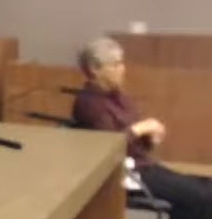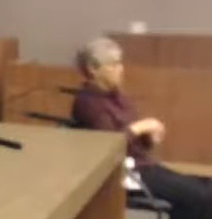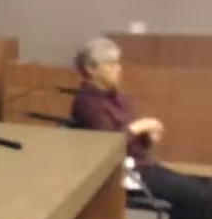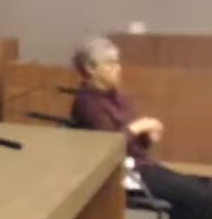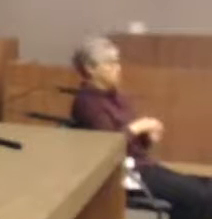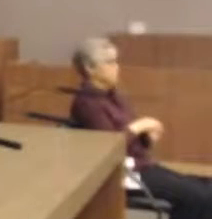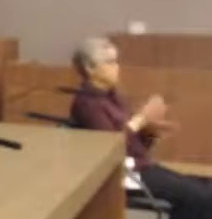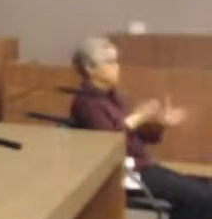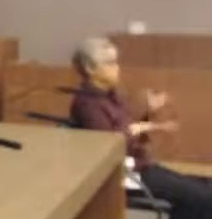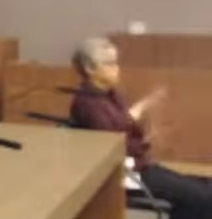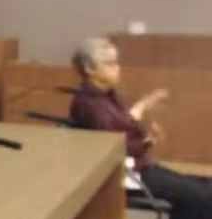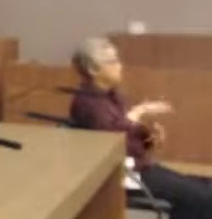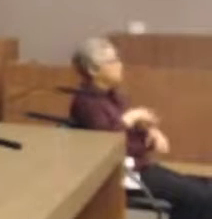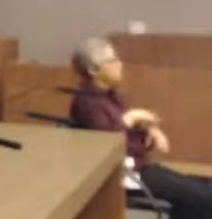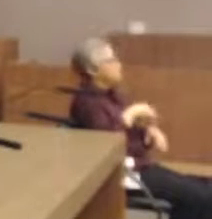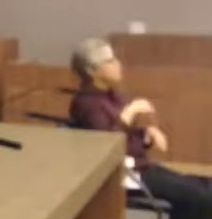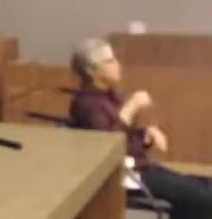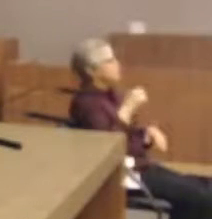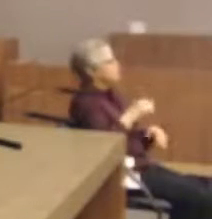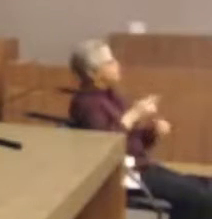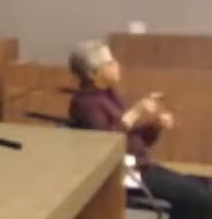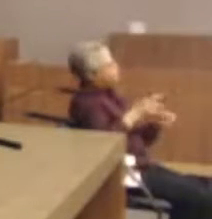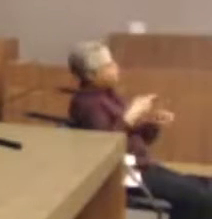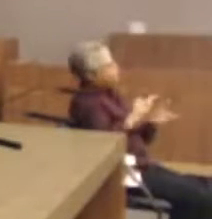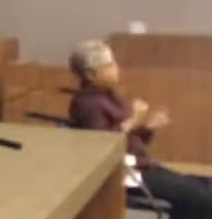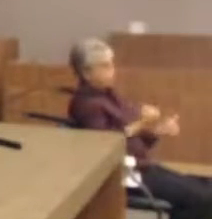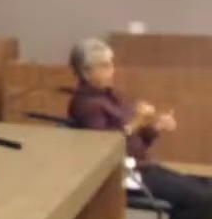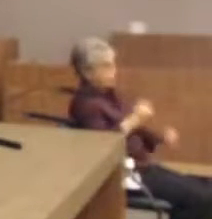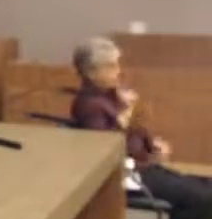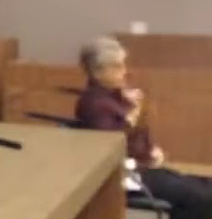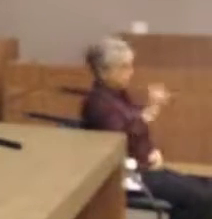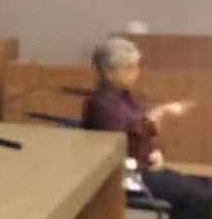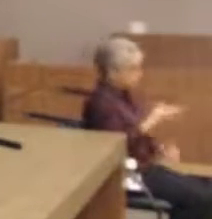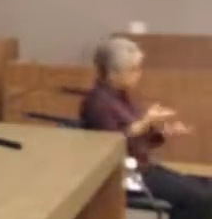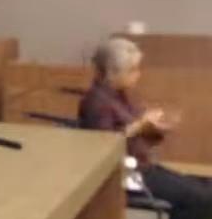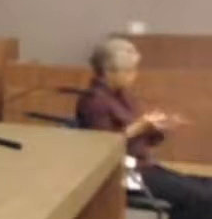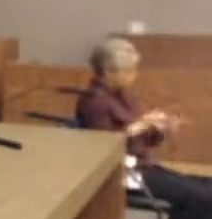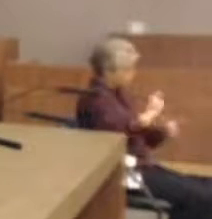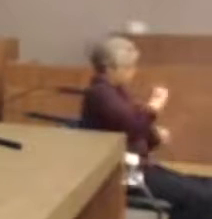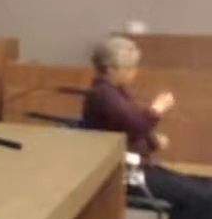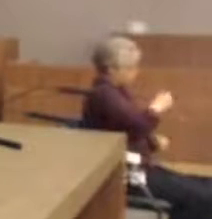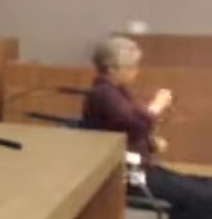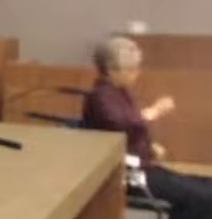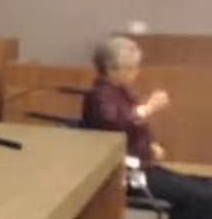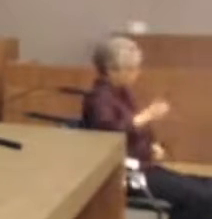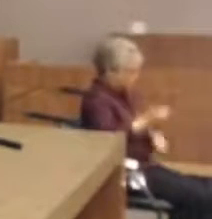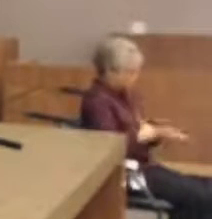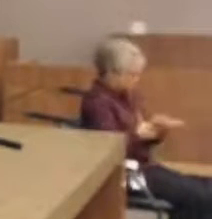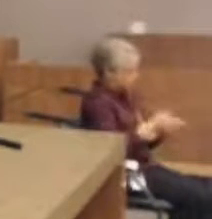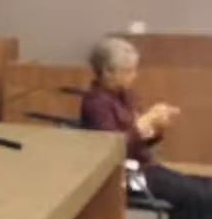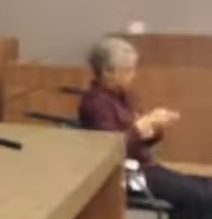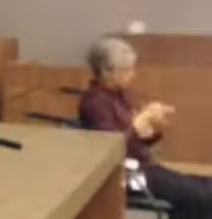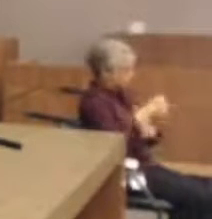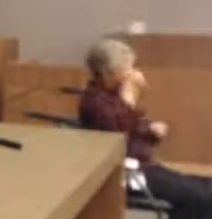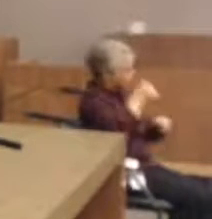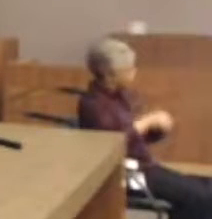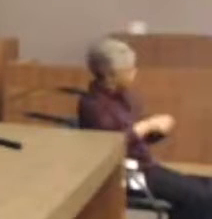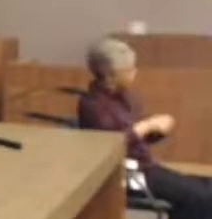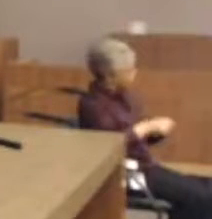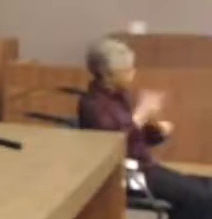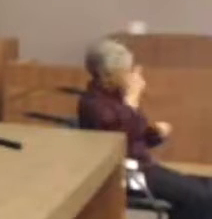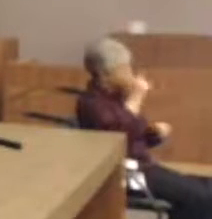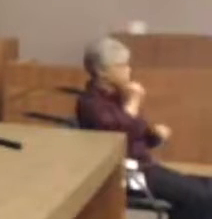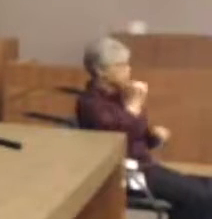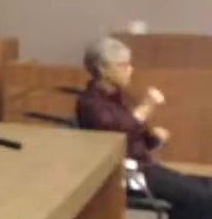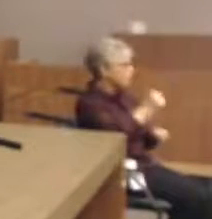if I asked you, what did you do first, second, and third this morning, you would remember. That's because your brain is over here, not in trauma. You can remember those things. But